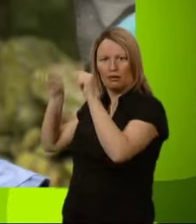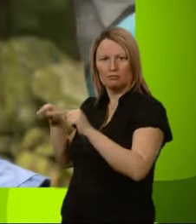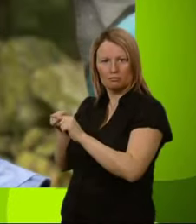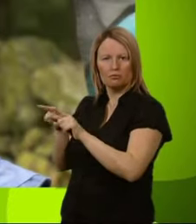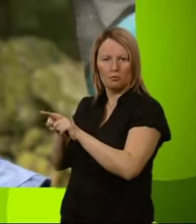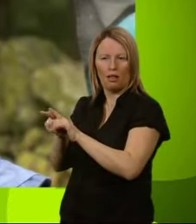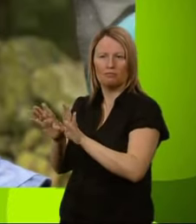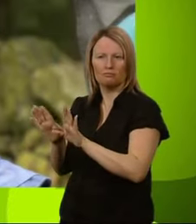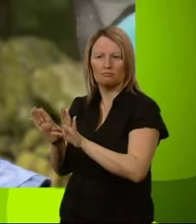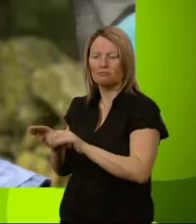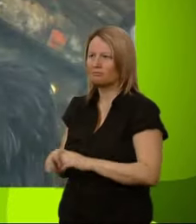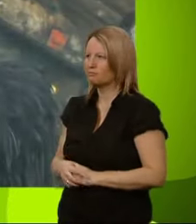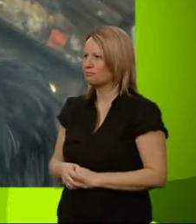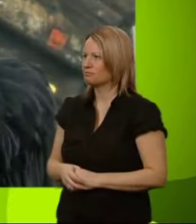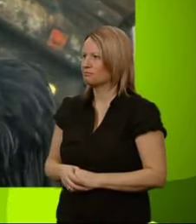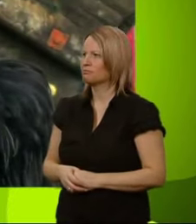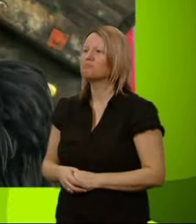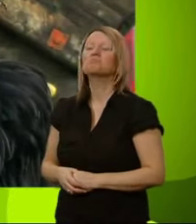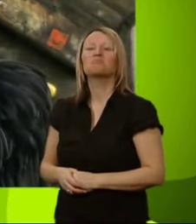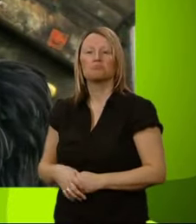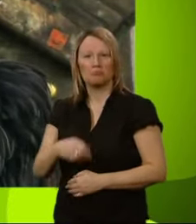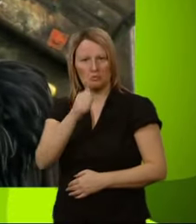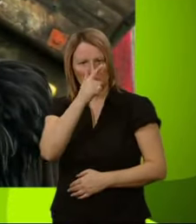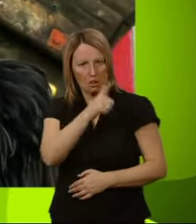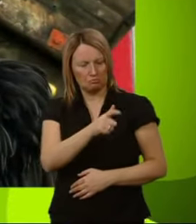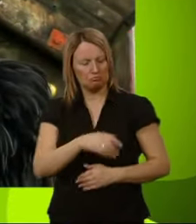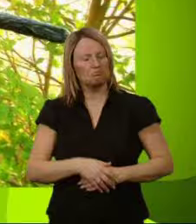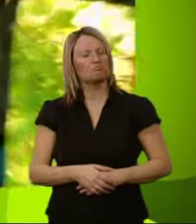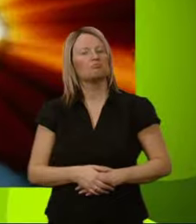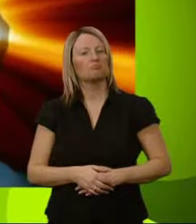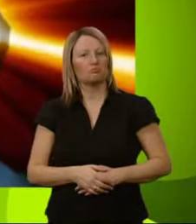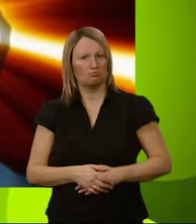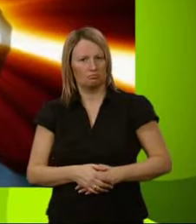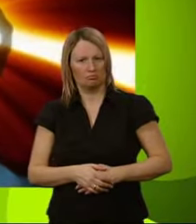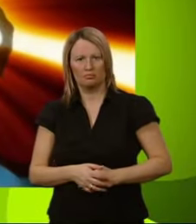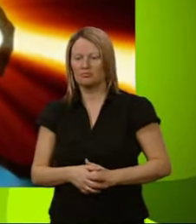my name to be up on that board as well. I wish you well, my young friend.